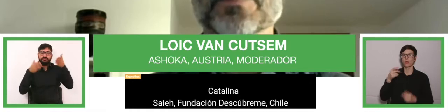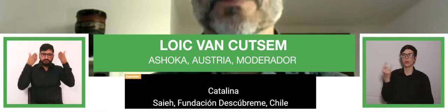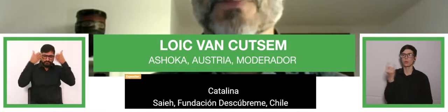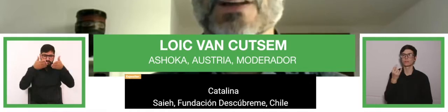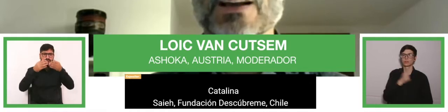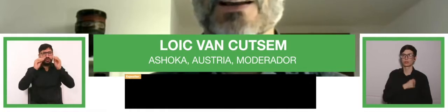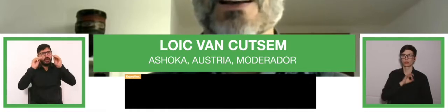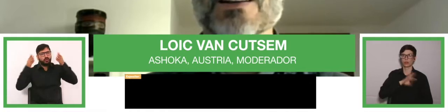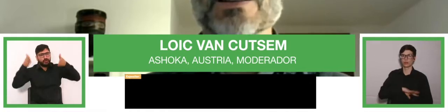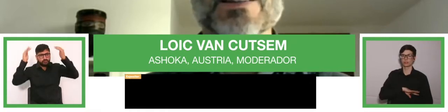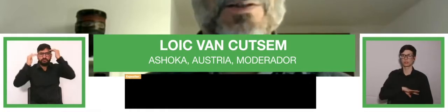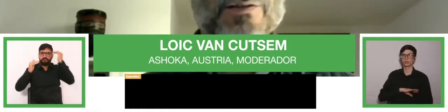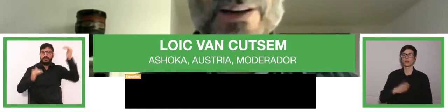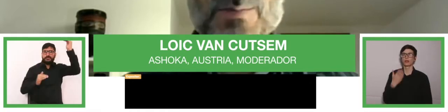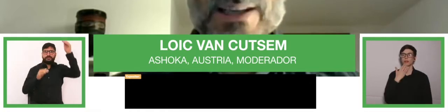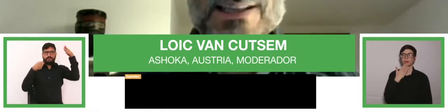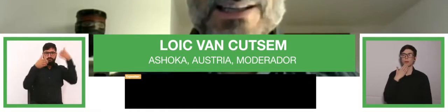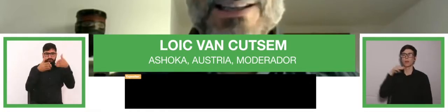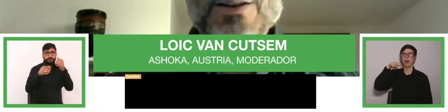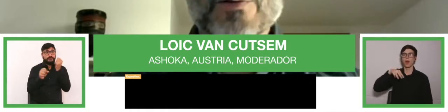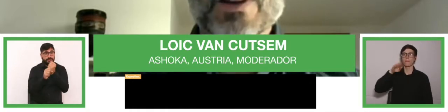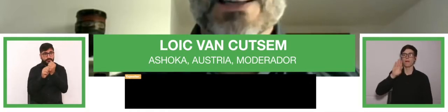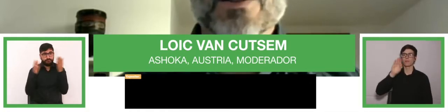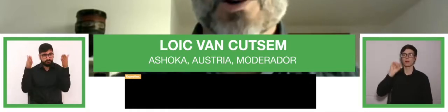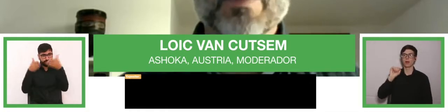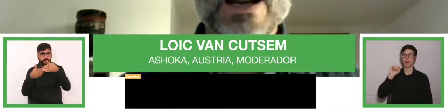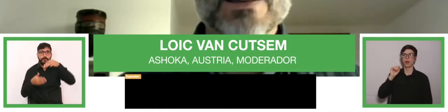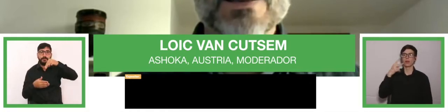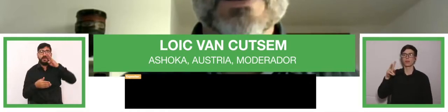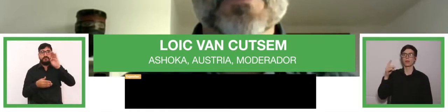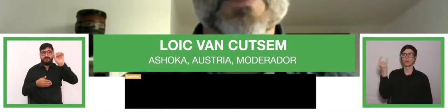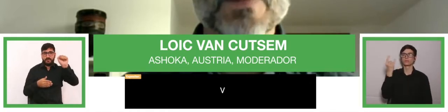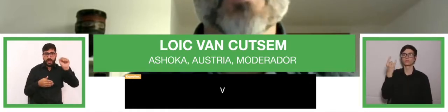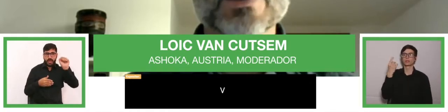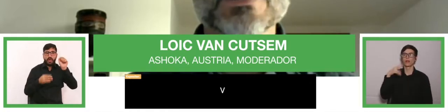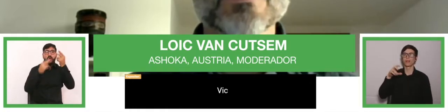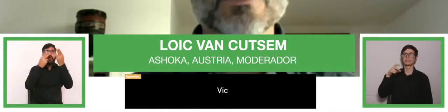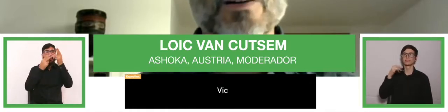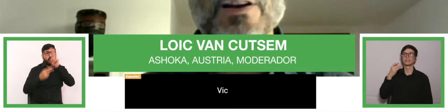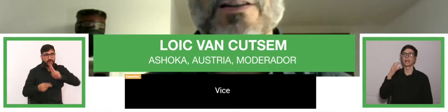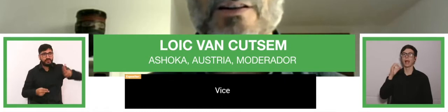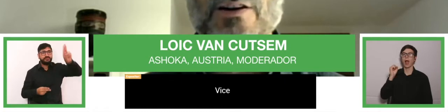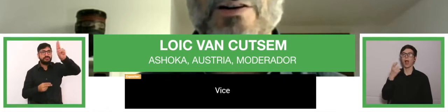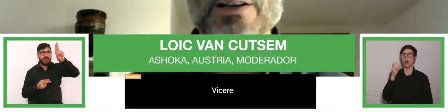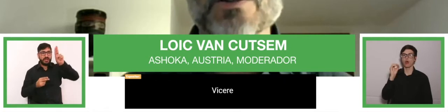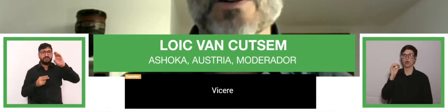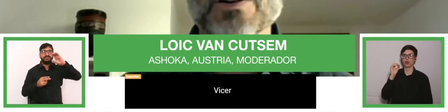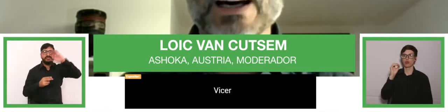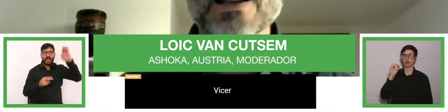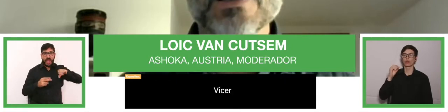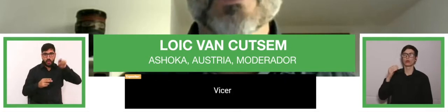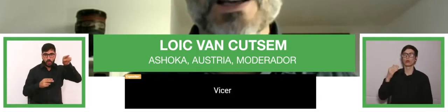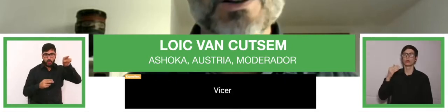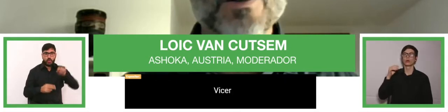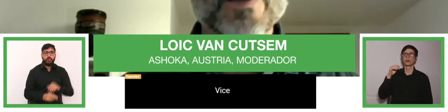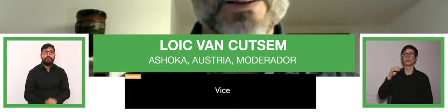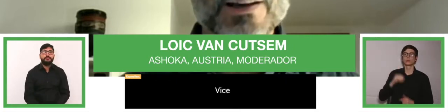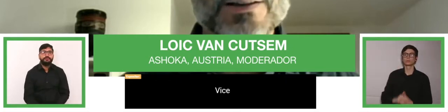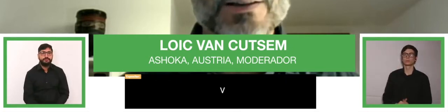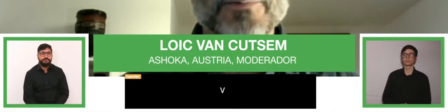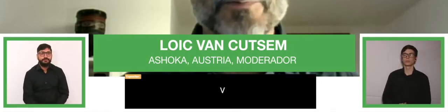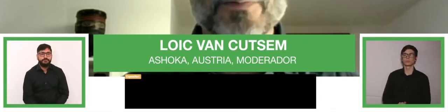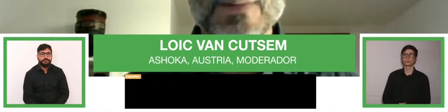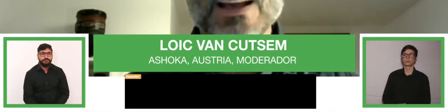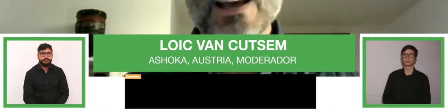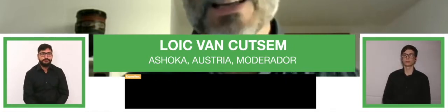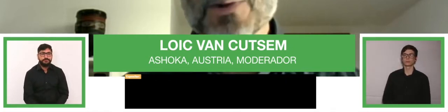Chicago. She is also the vice president of Fundación Corpartes and president of the Colegio Laudare Educational